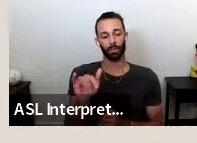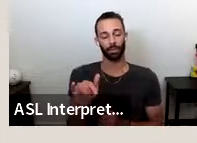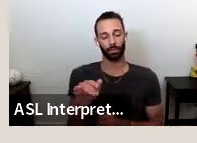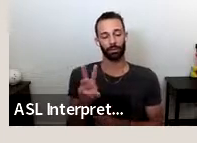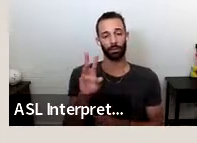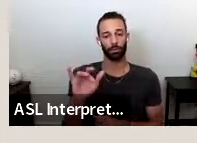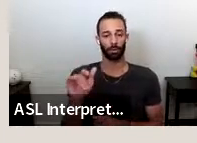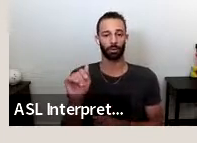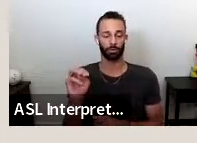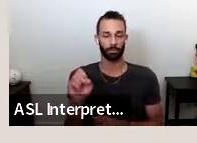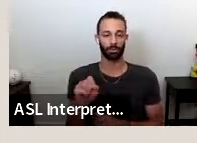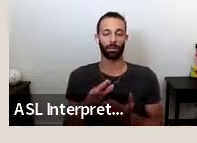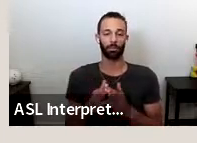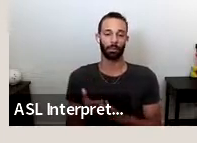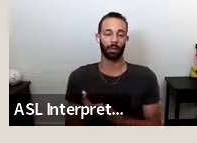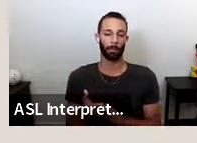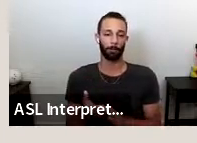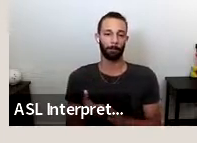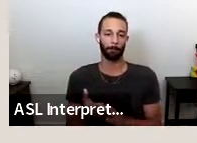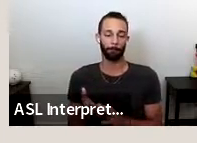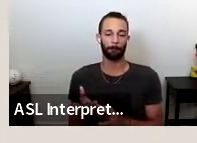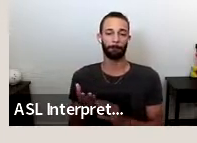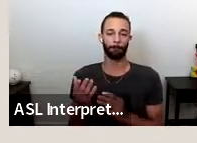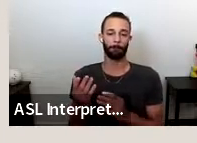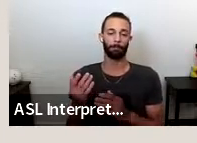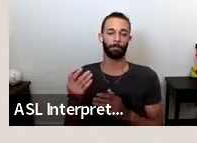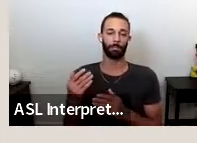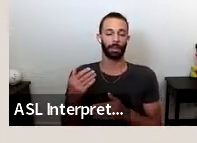August 3rd, 2024.